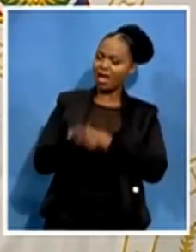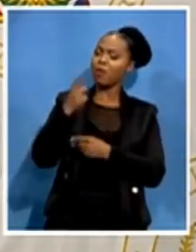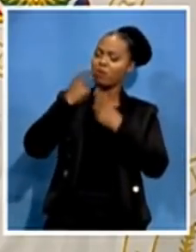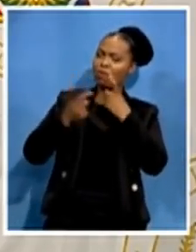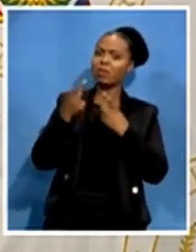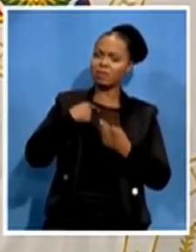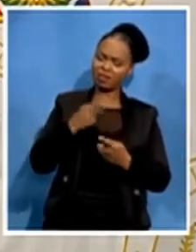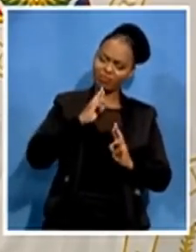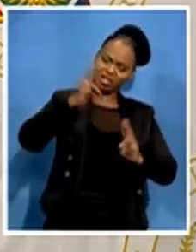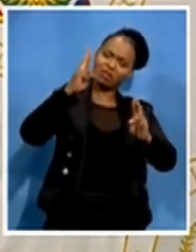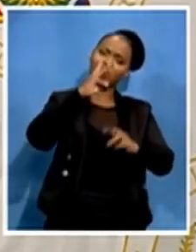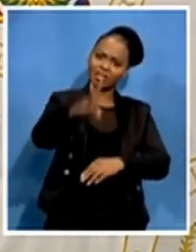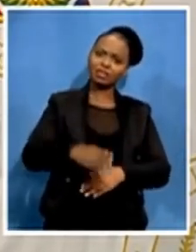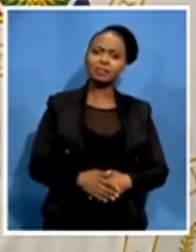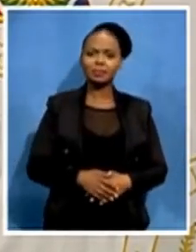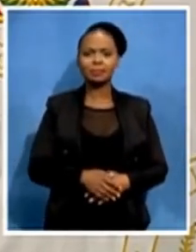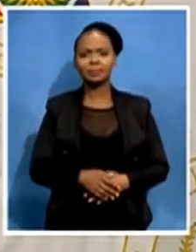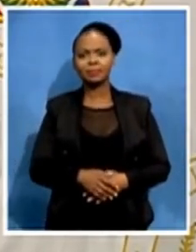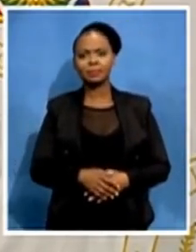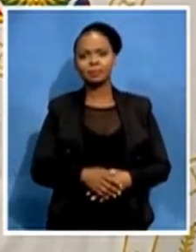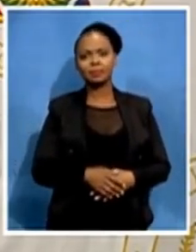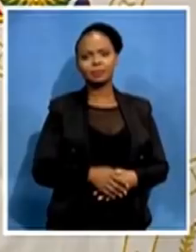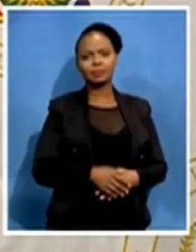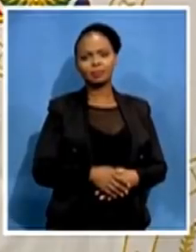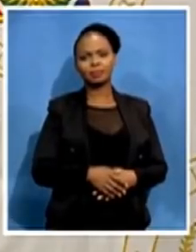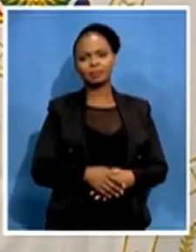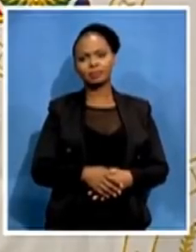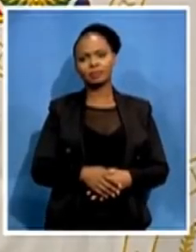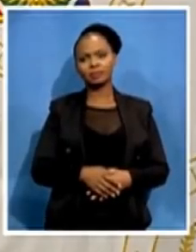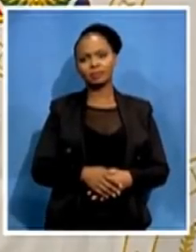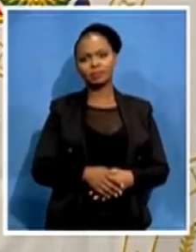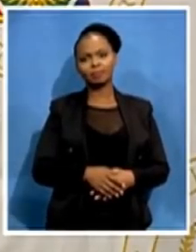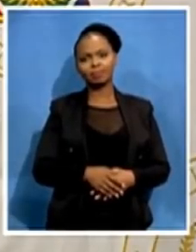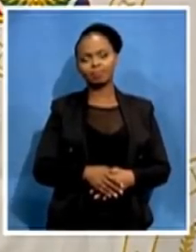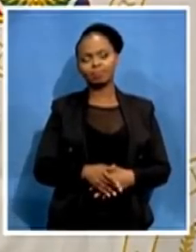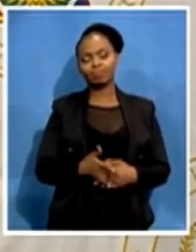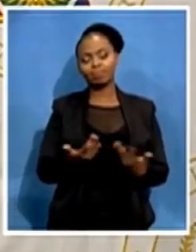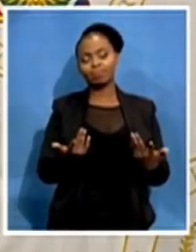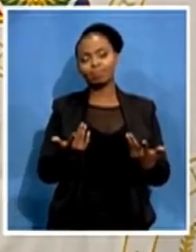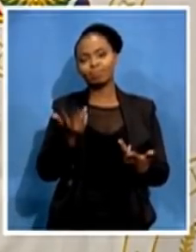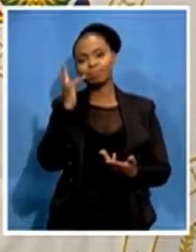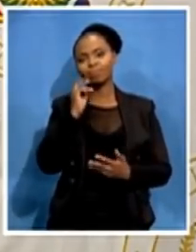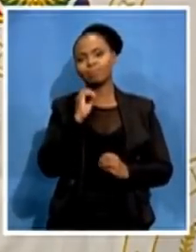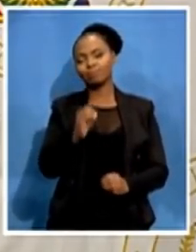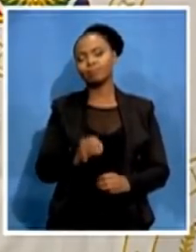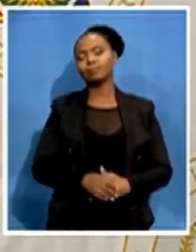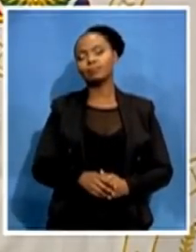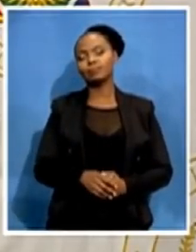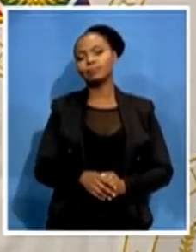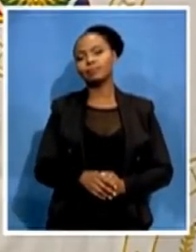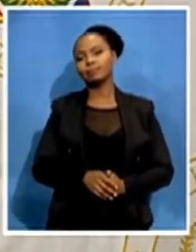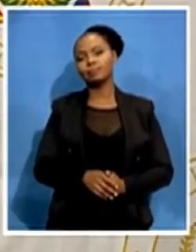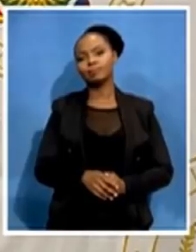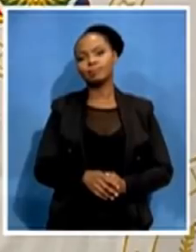from that statement. They say that the Chief Justice is again failing to uphold the integrity of the office and the position he holds by